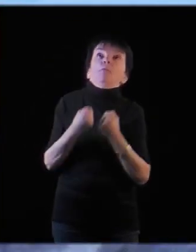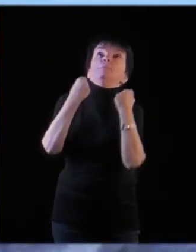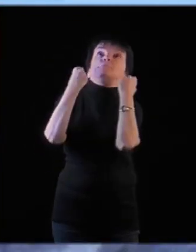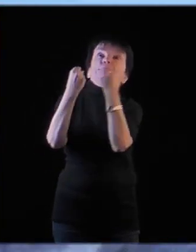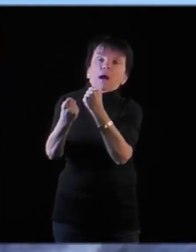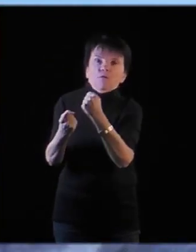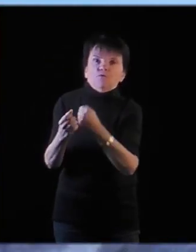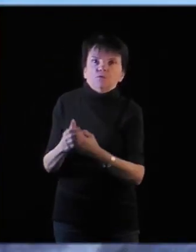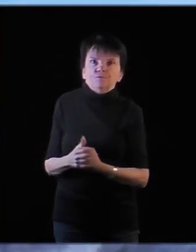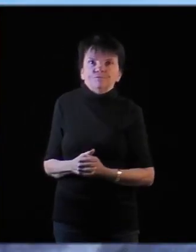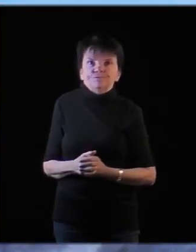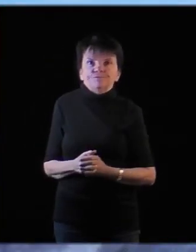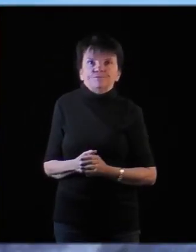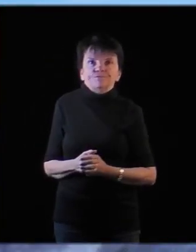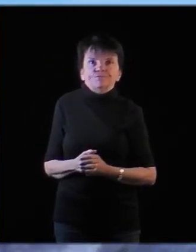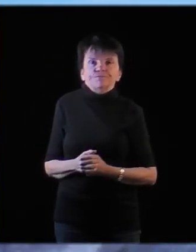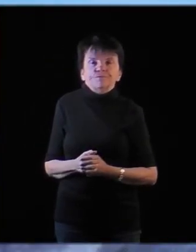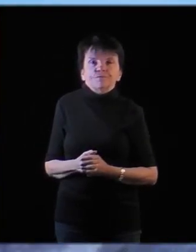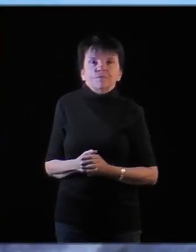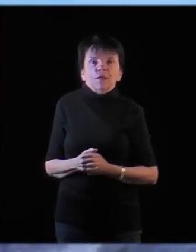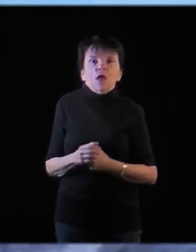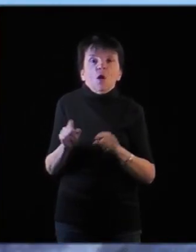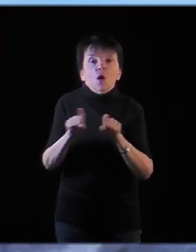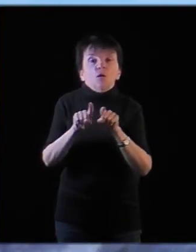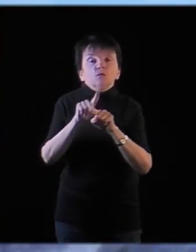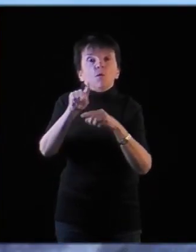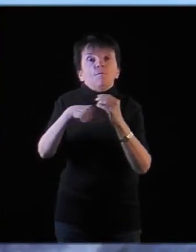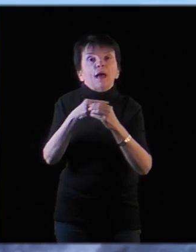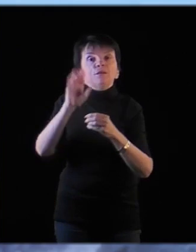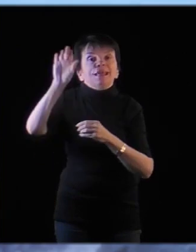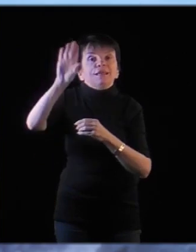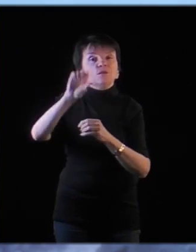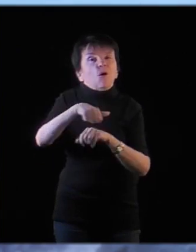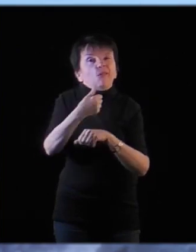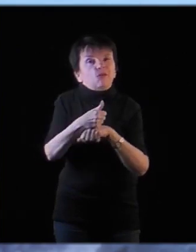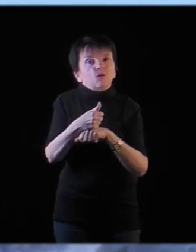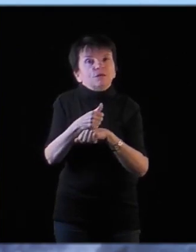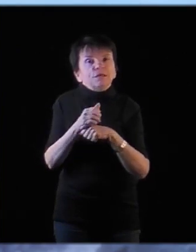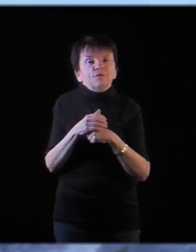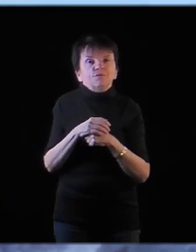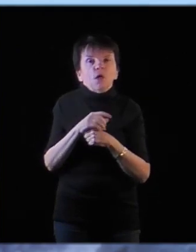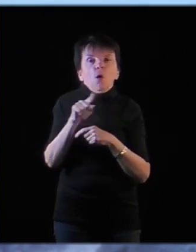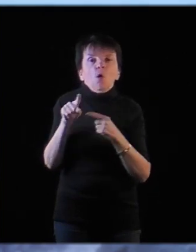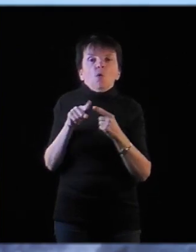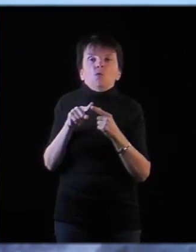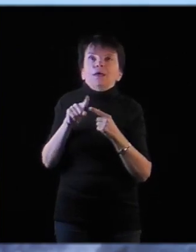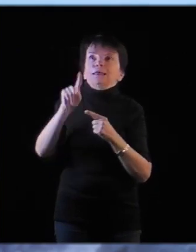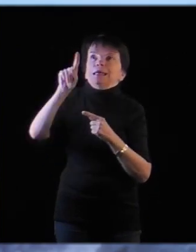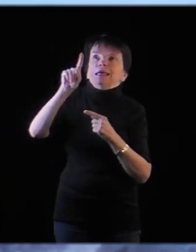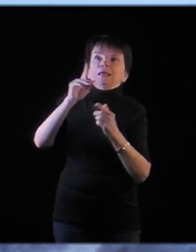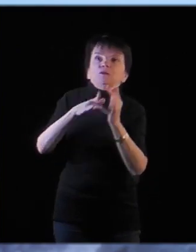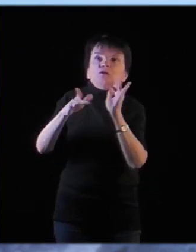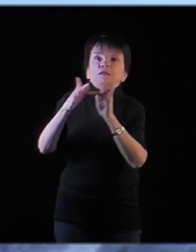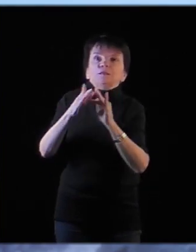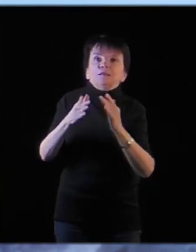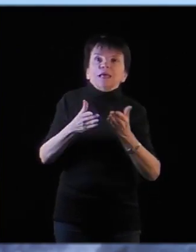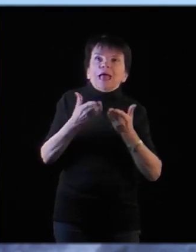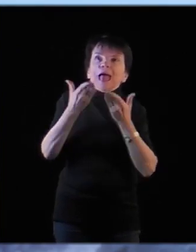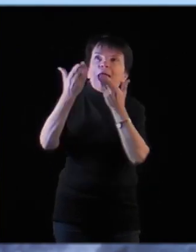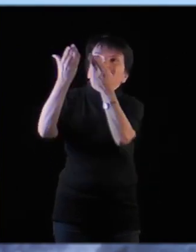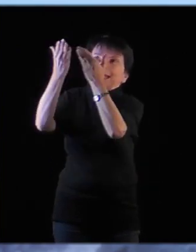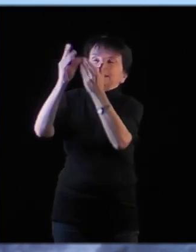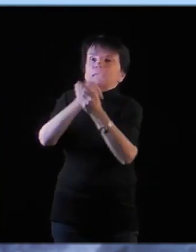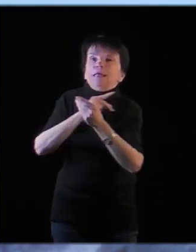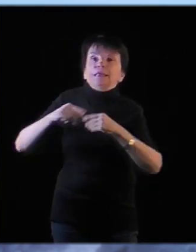as well, it's about his authority. It says, then the end will come when he hands over the